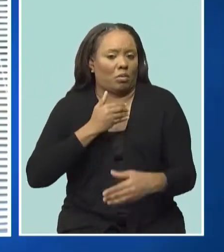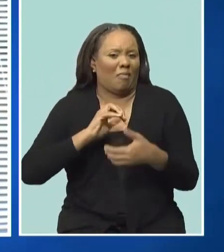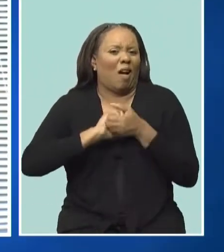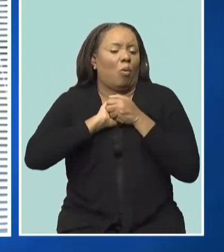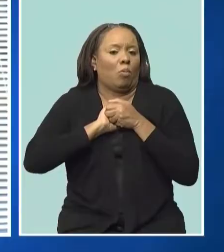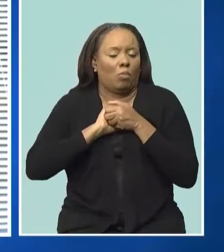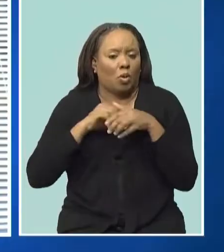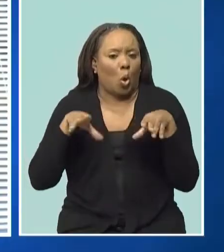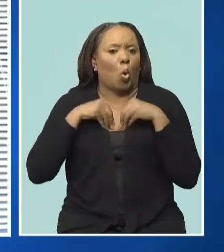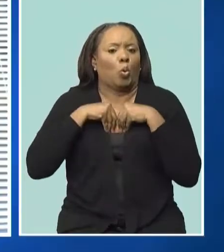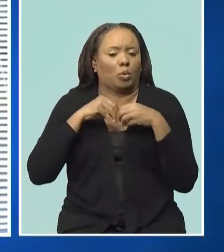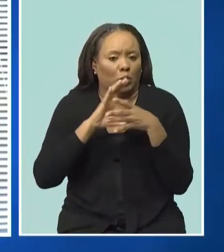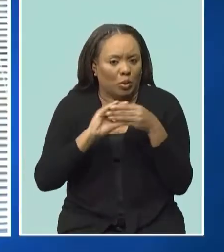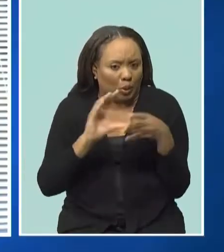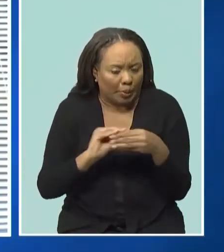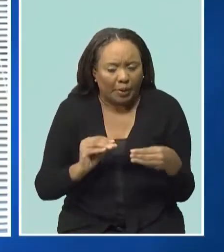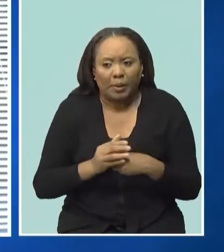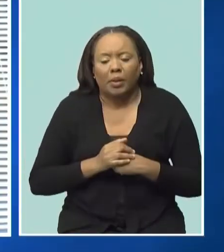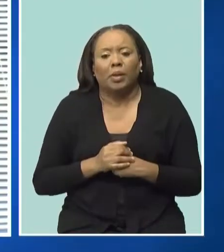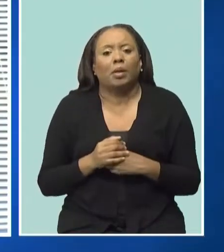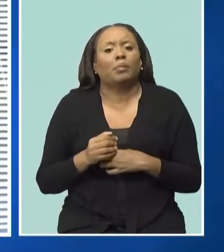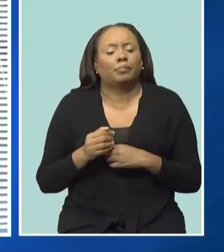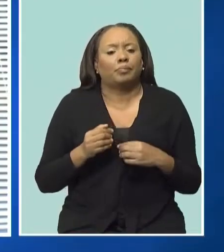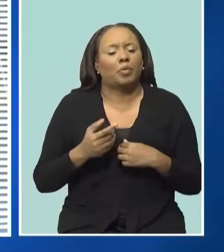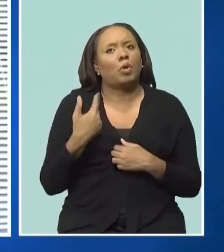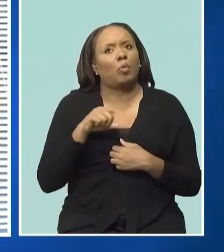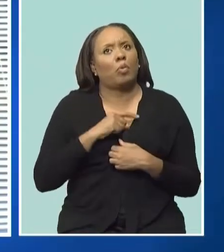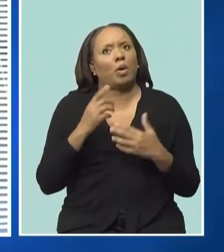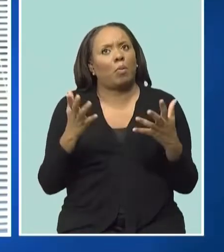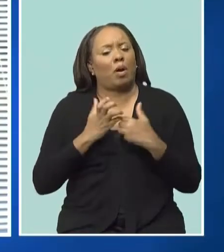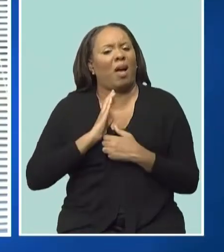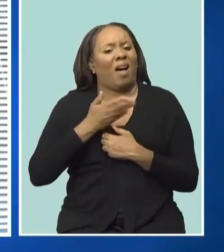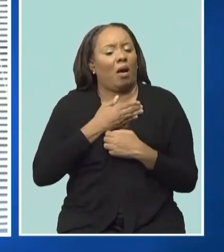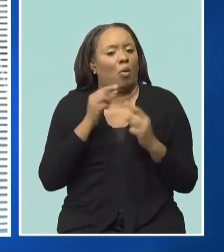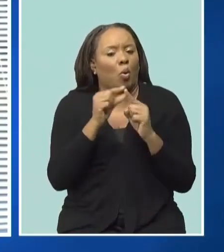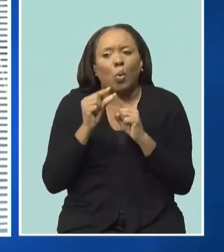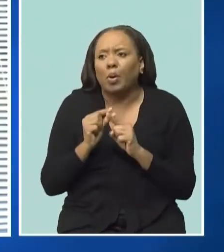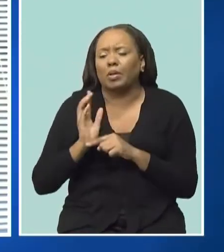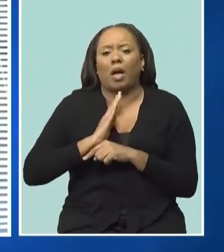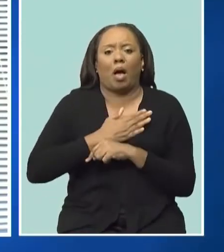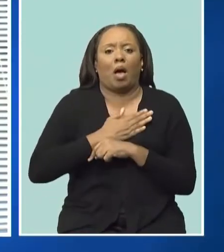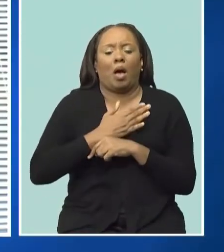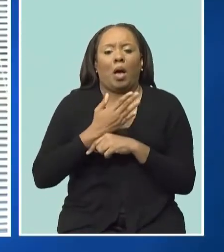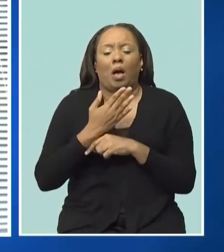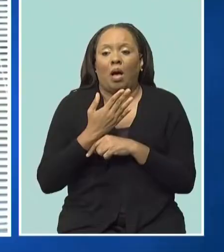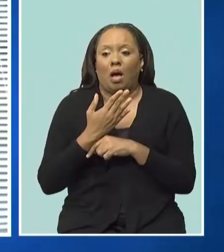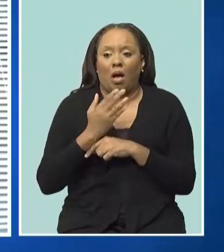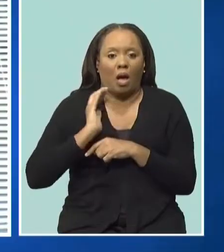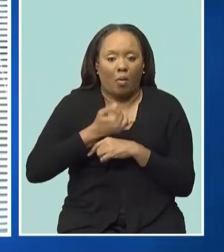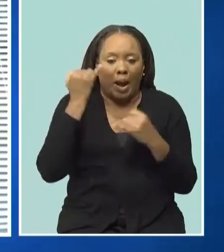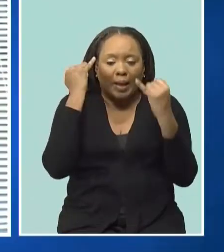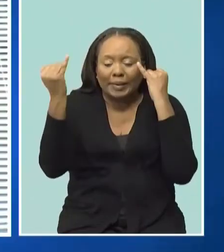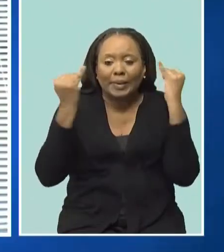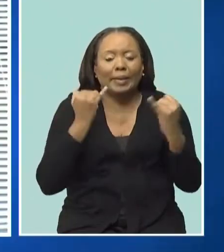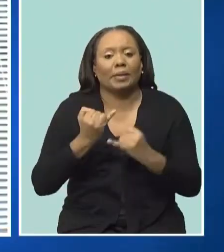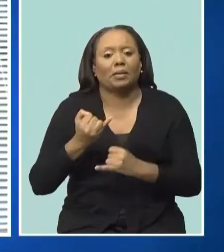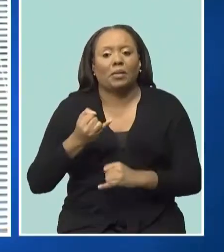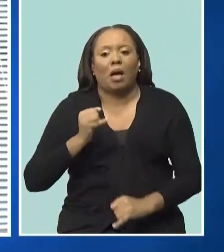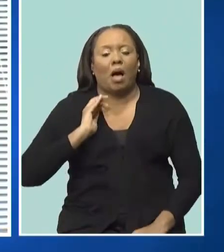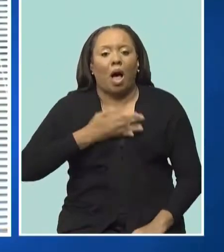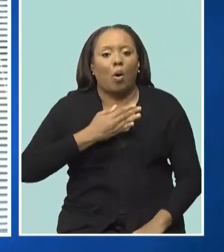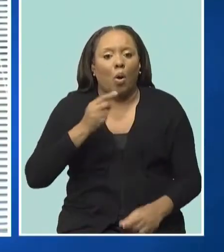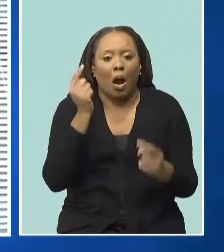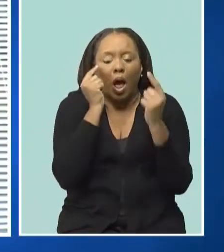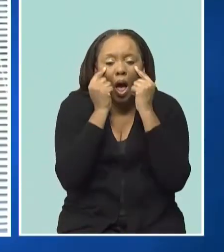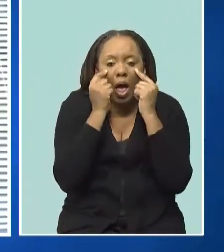journey of, again, reframing that story in our own eyes and telling that story of that journey